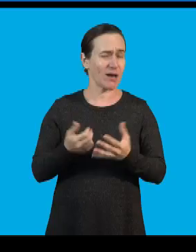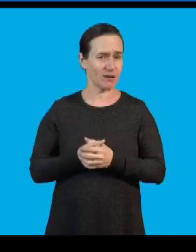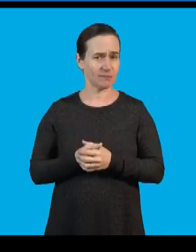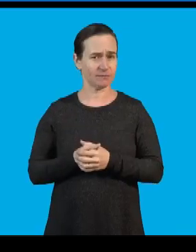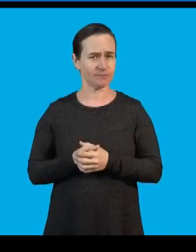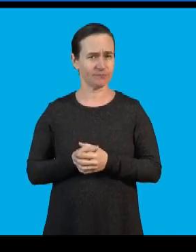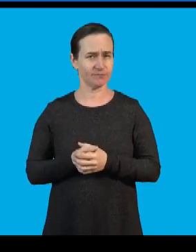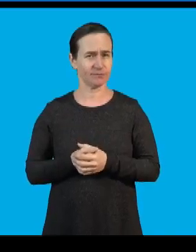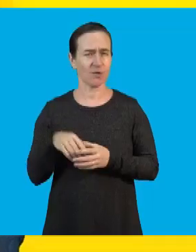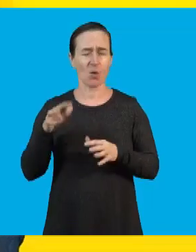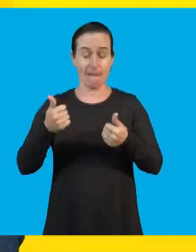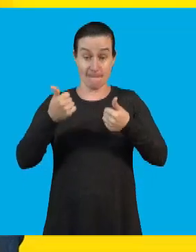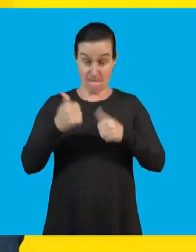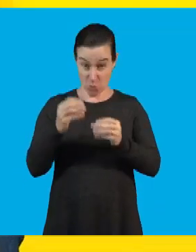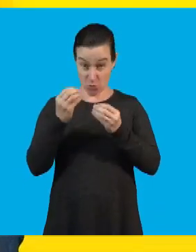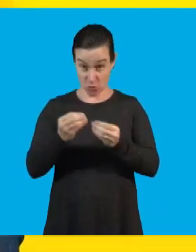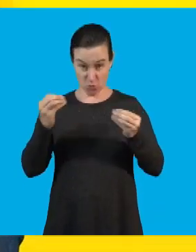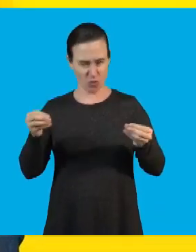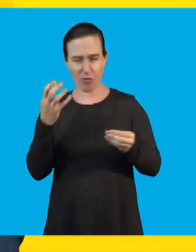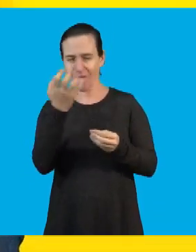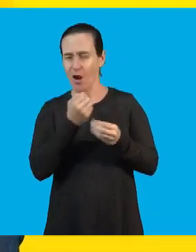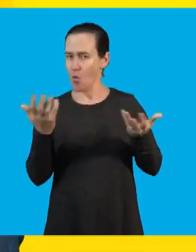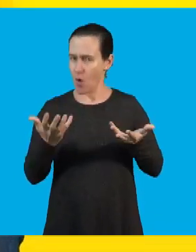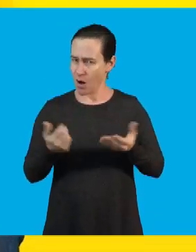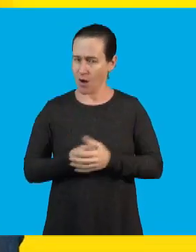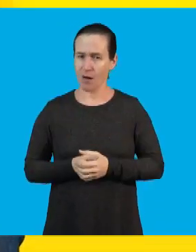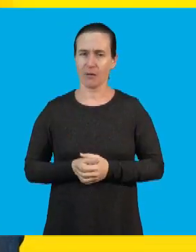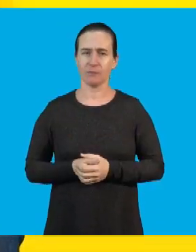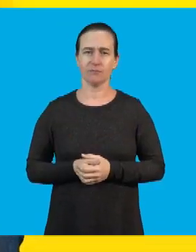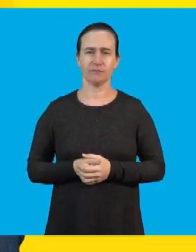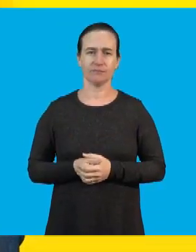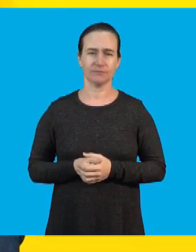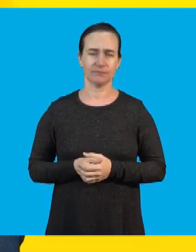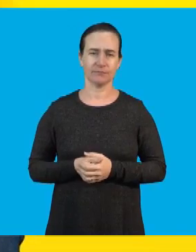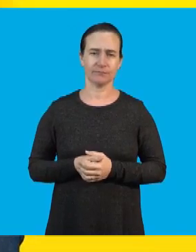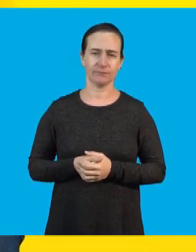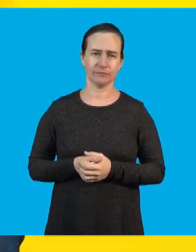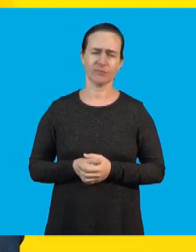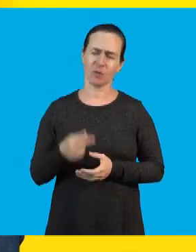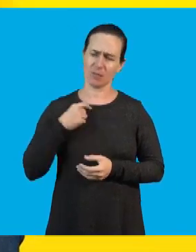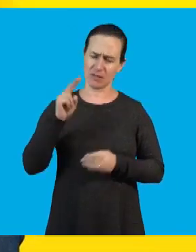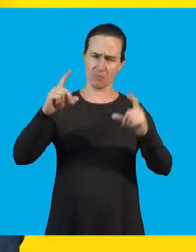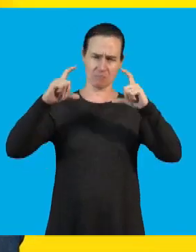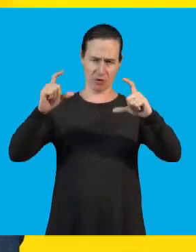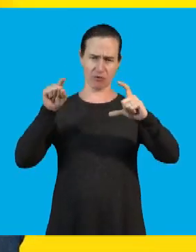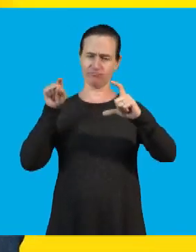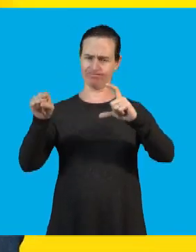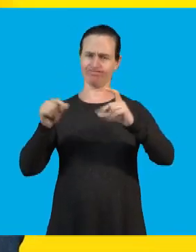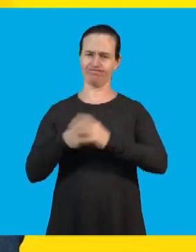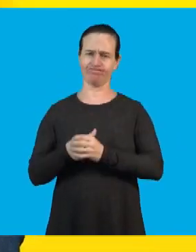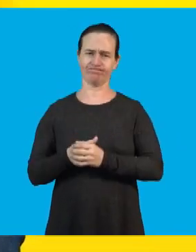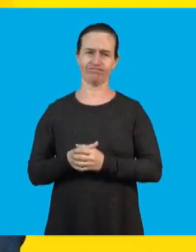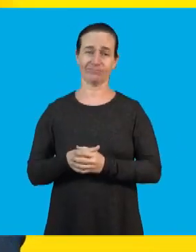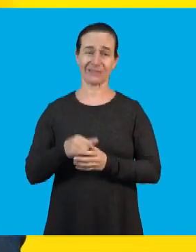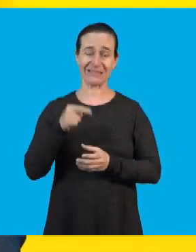living in is not very comfortable, but where are most of them found? So when you look at your reference in the